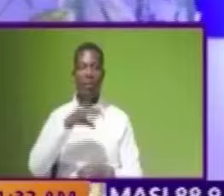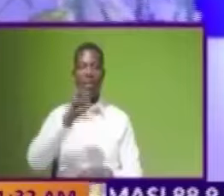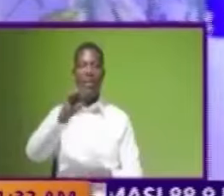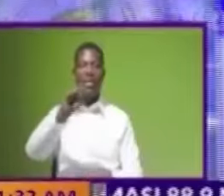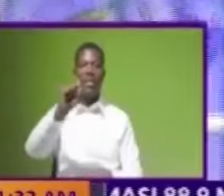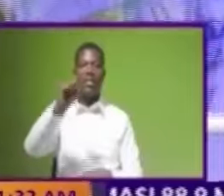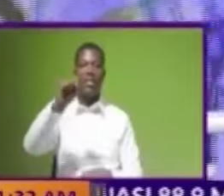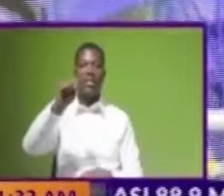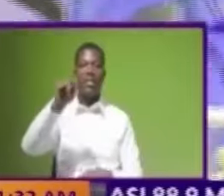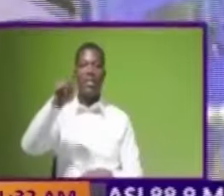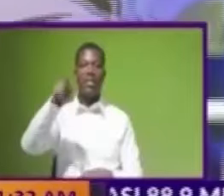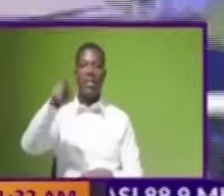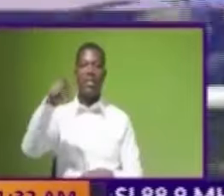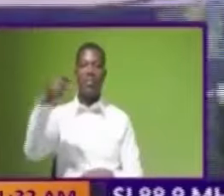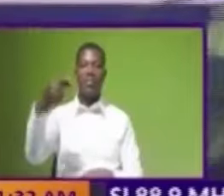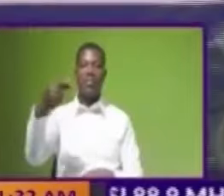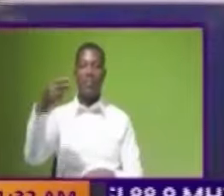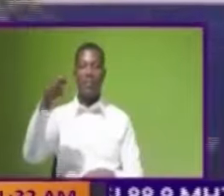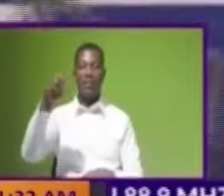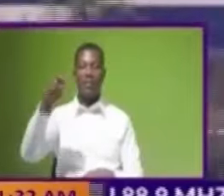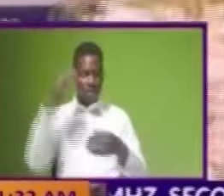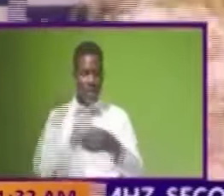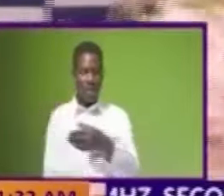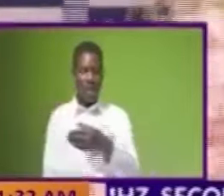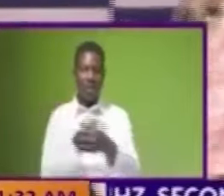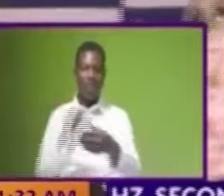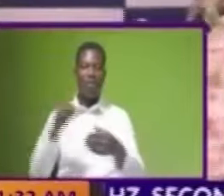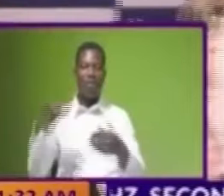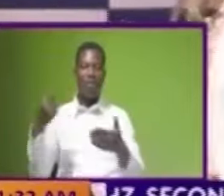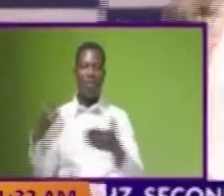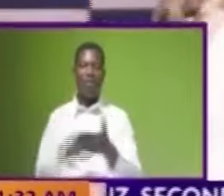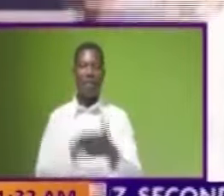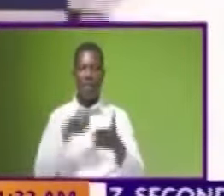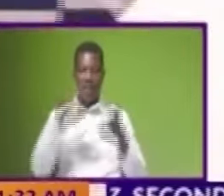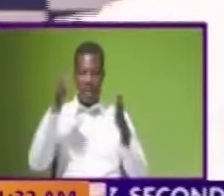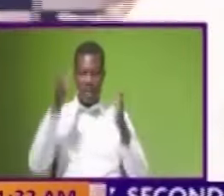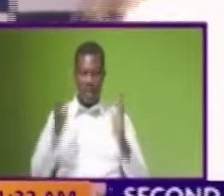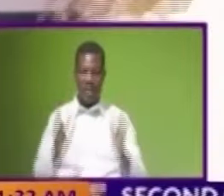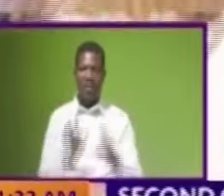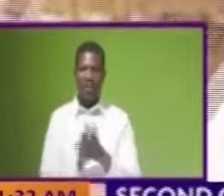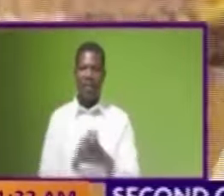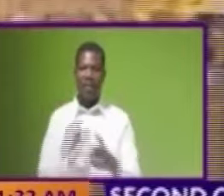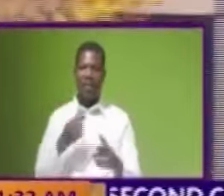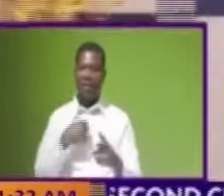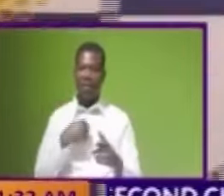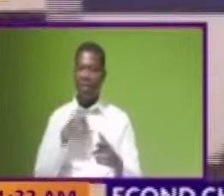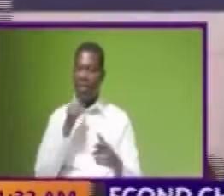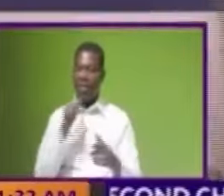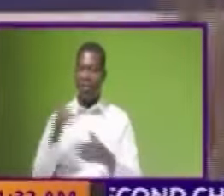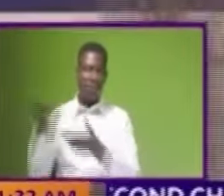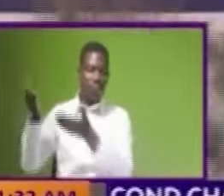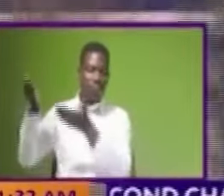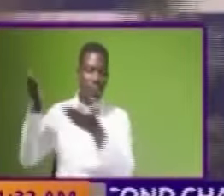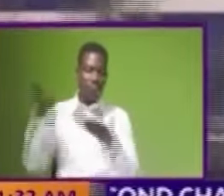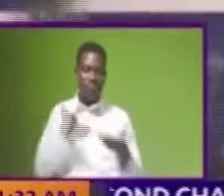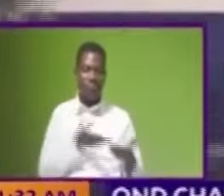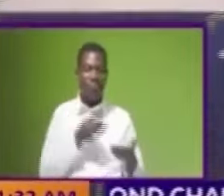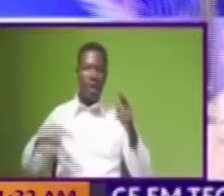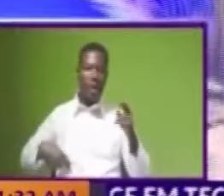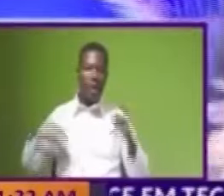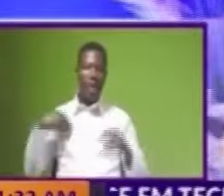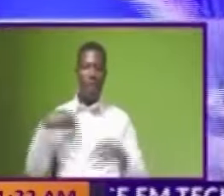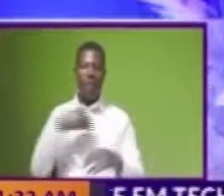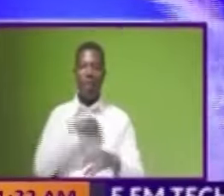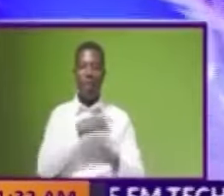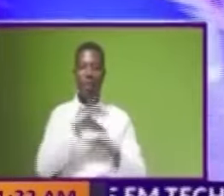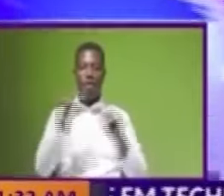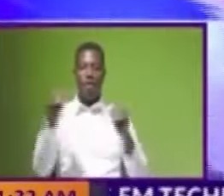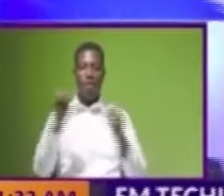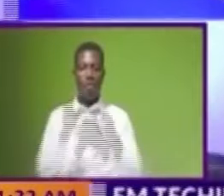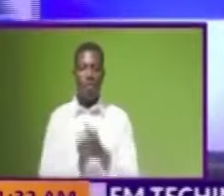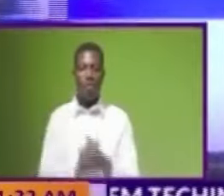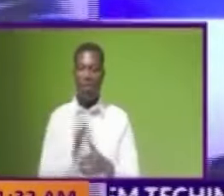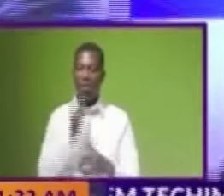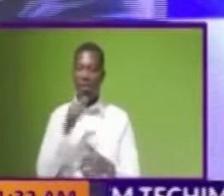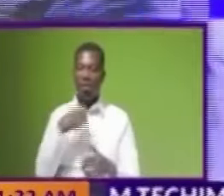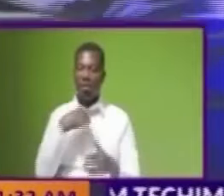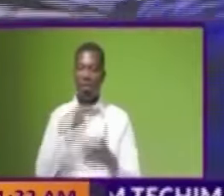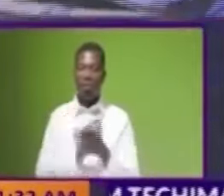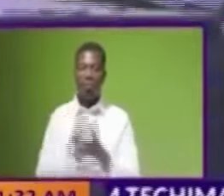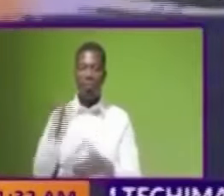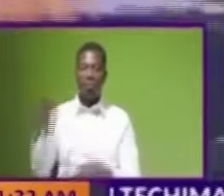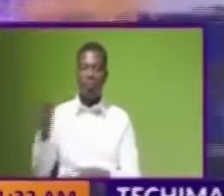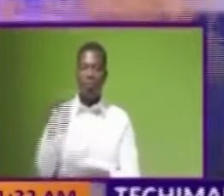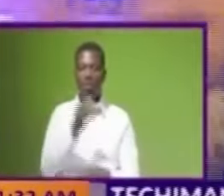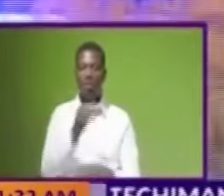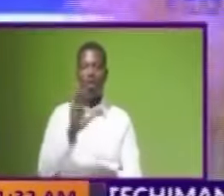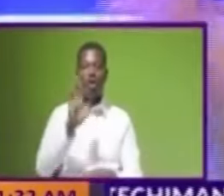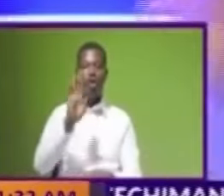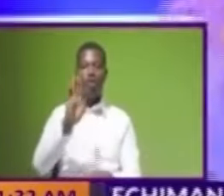Chedia, may ya Ghana neighbor, yes, neighbor Mamfala tafua ne beye Philadelphia for, may se Mamfa Burkina for